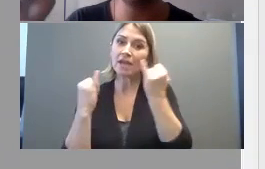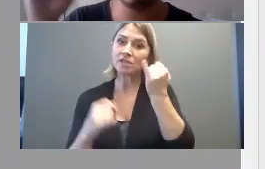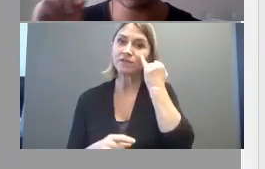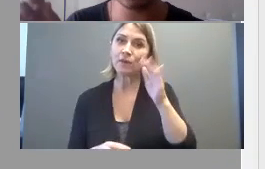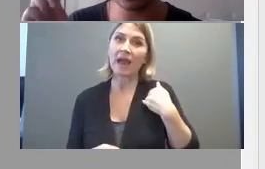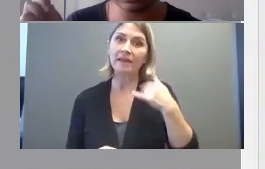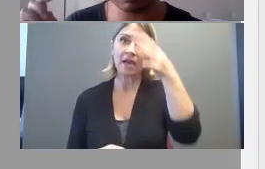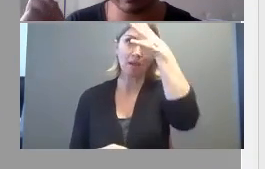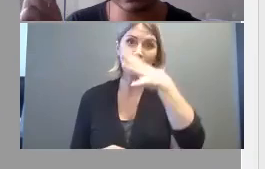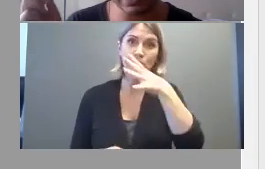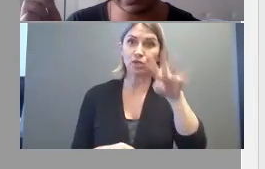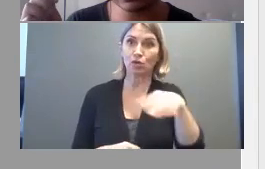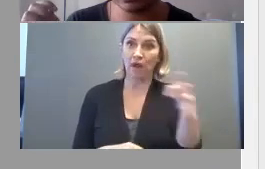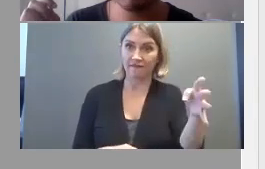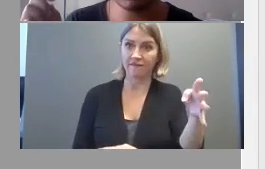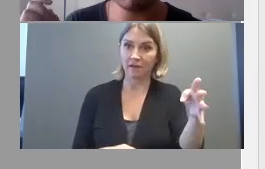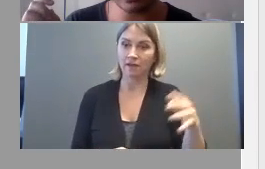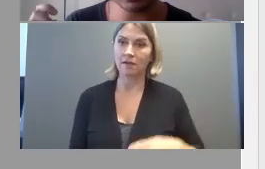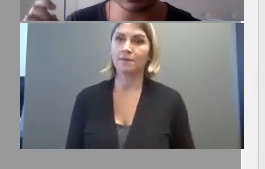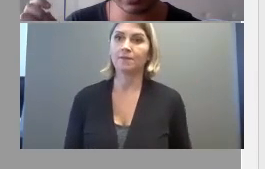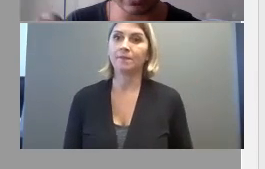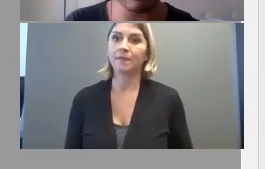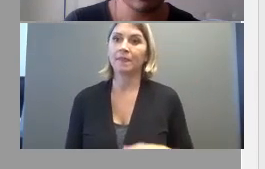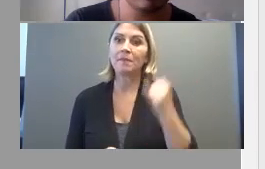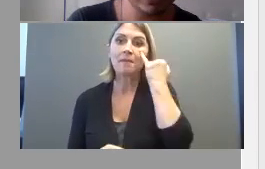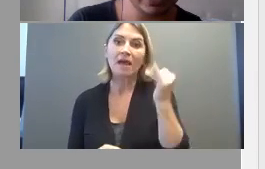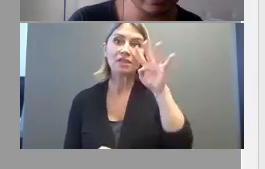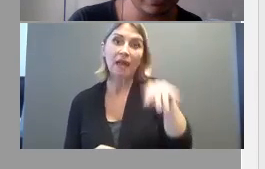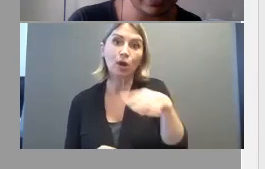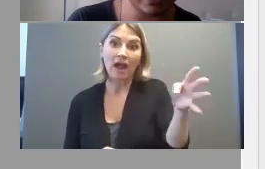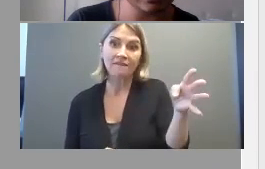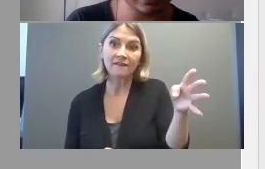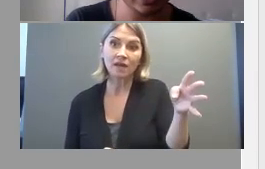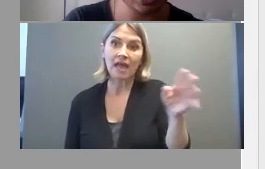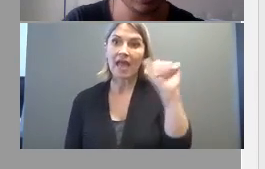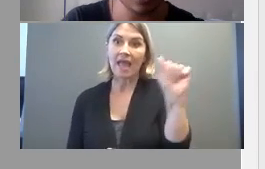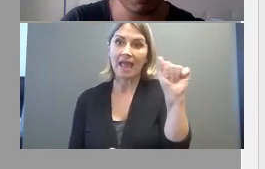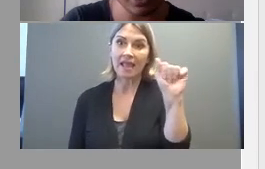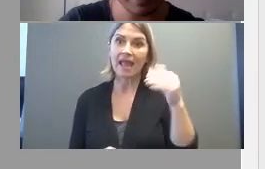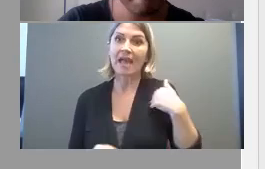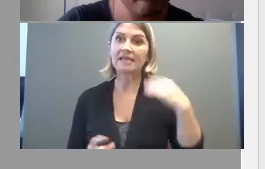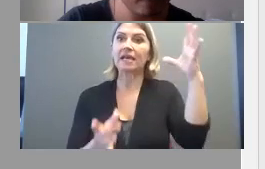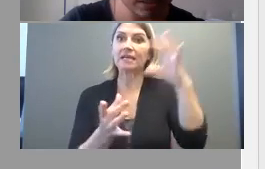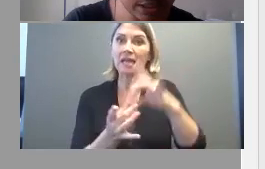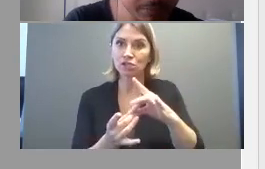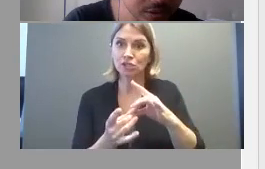undirected graph, there was no concept of any cycles. But imagine a graph where A has a connection to